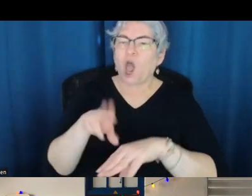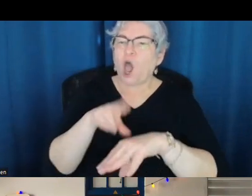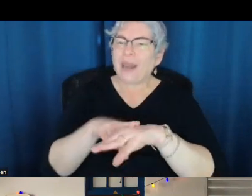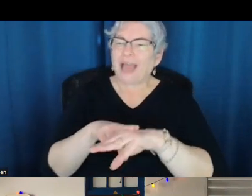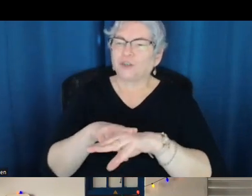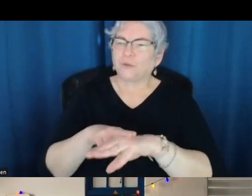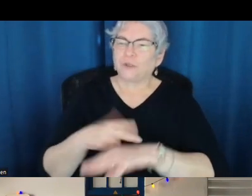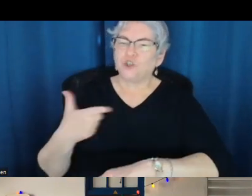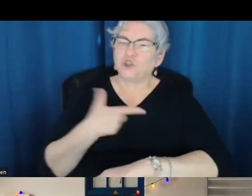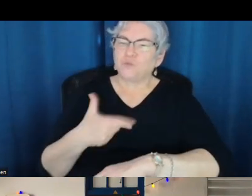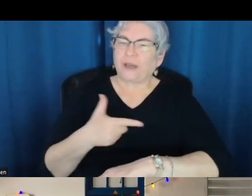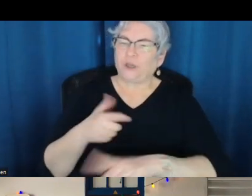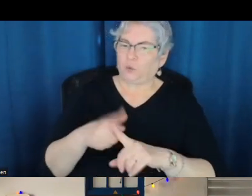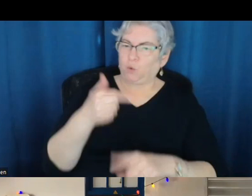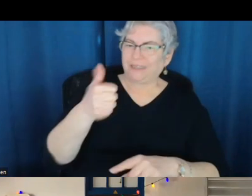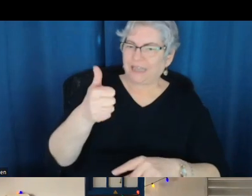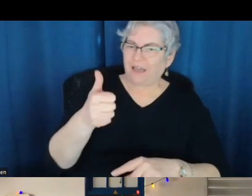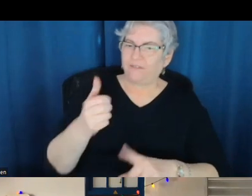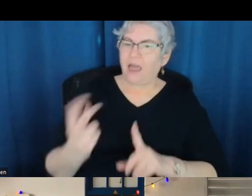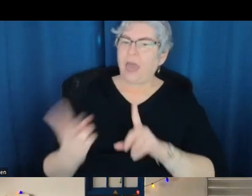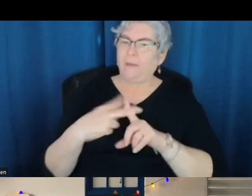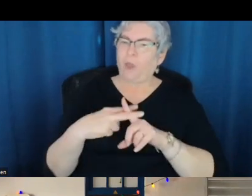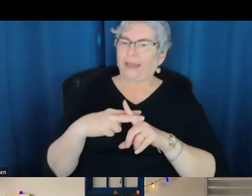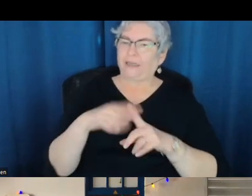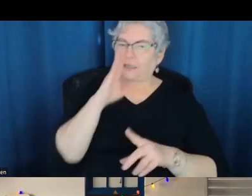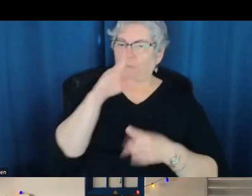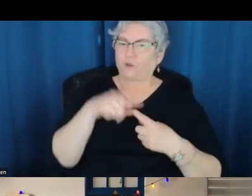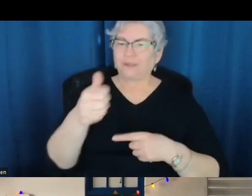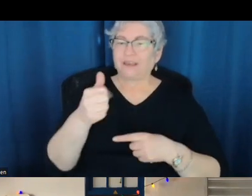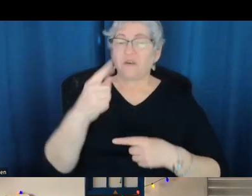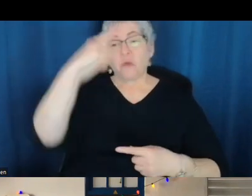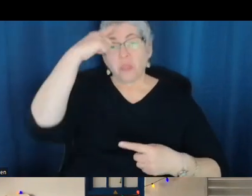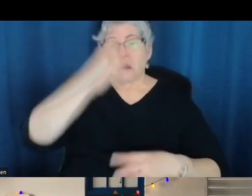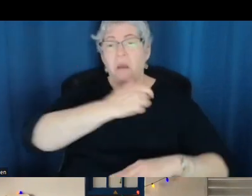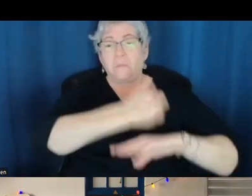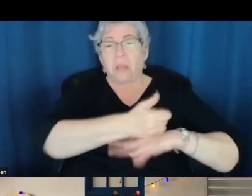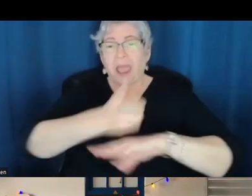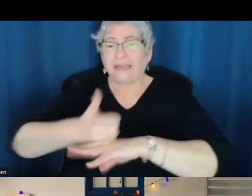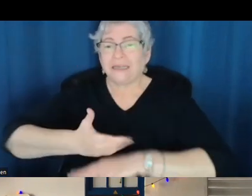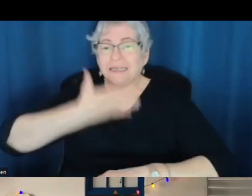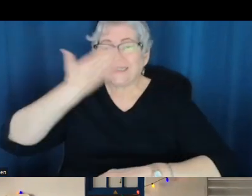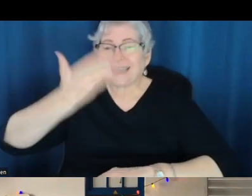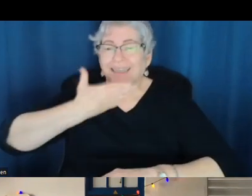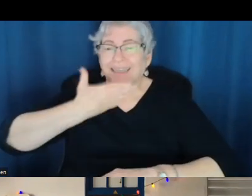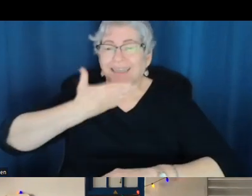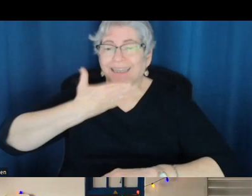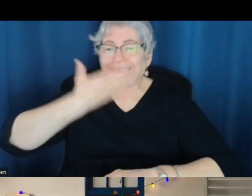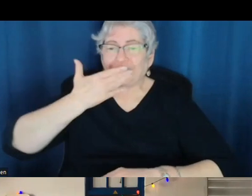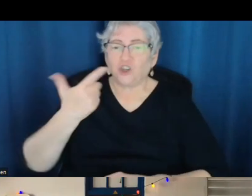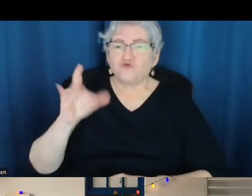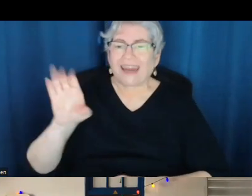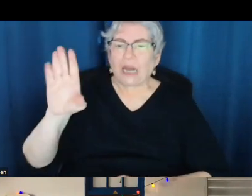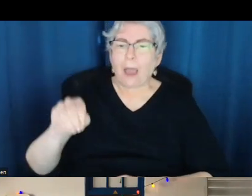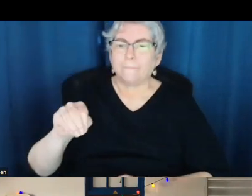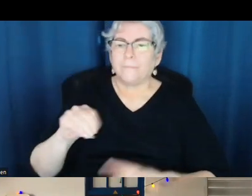and applying it directly, than thinking that by planting scented geranium, you know, the citronella